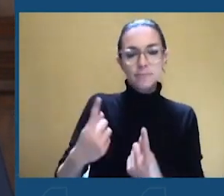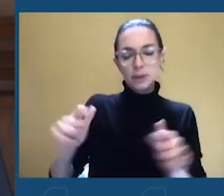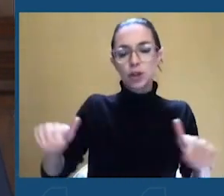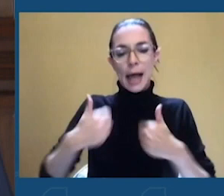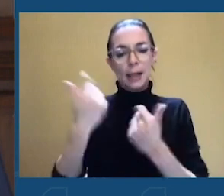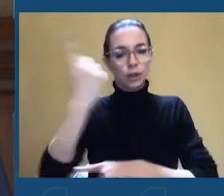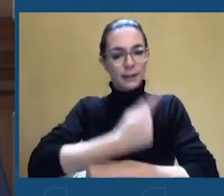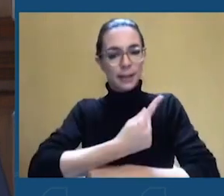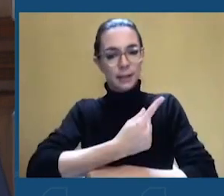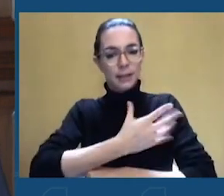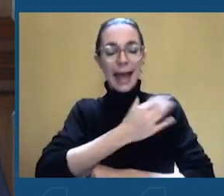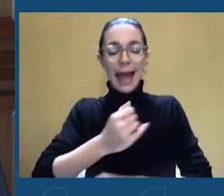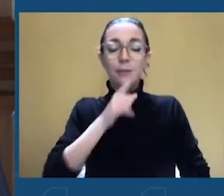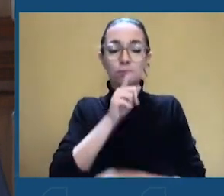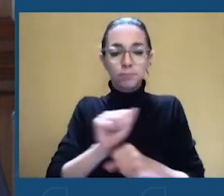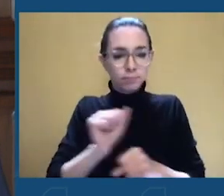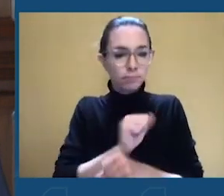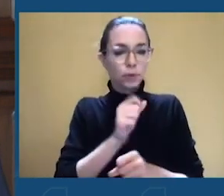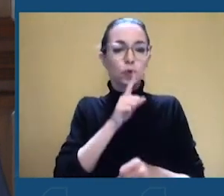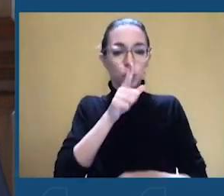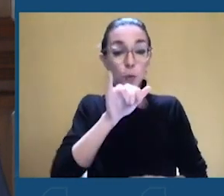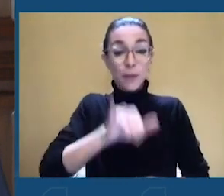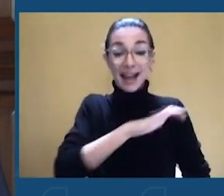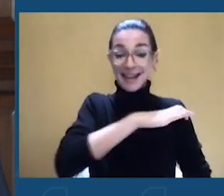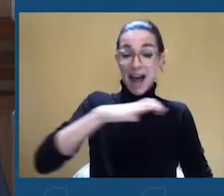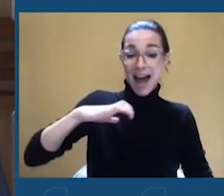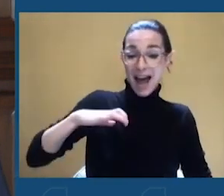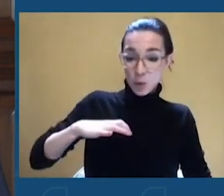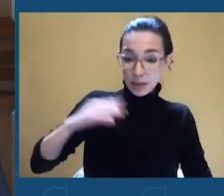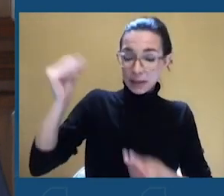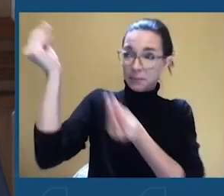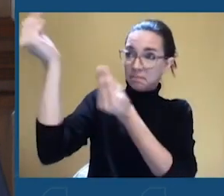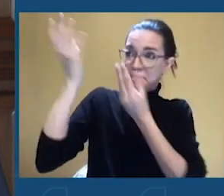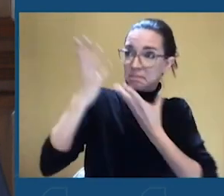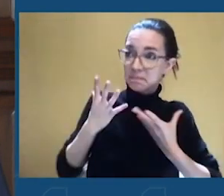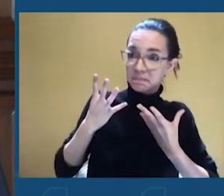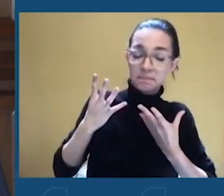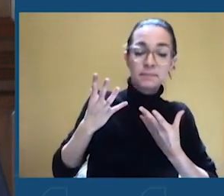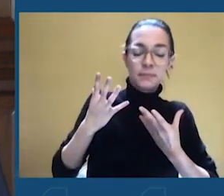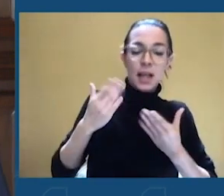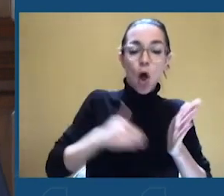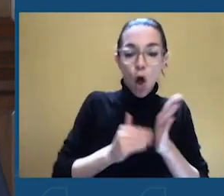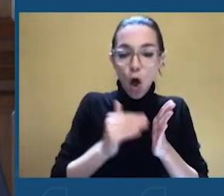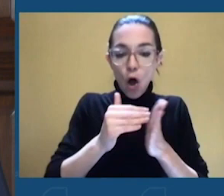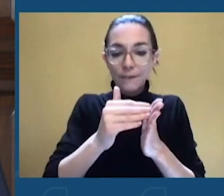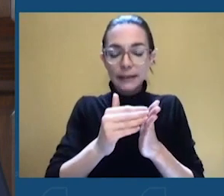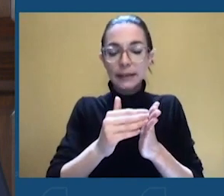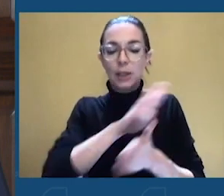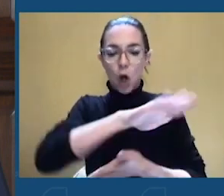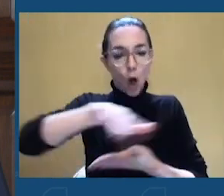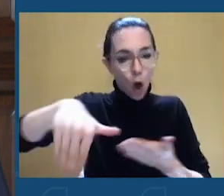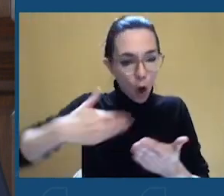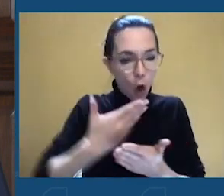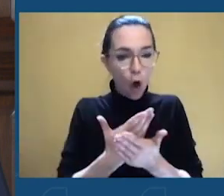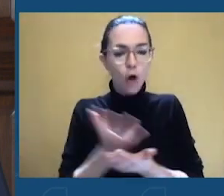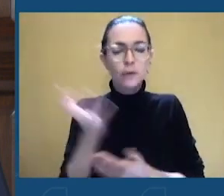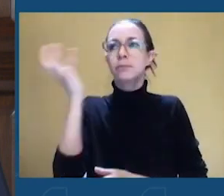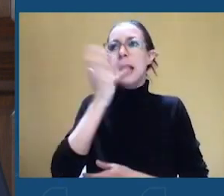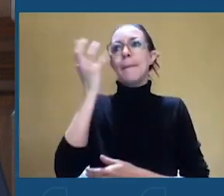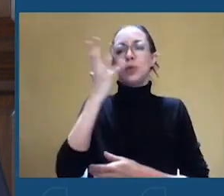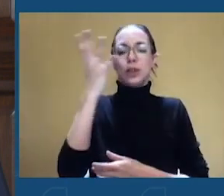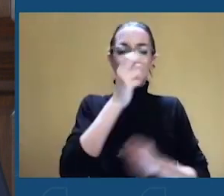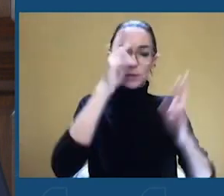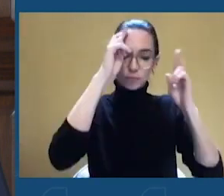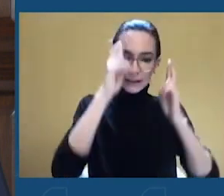It is certainly true that the halls of Congress have instilled in me at times, and quite often, awed admiration and profound respect,